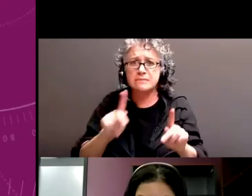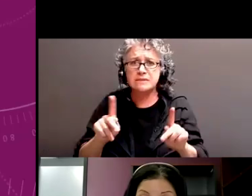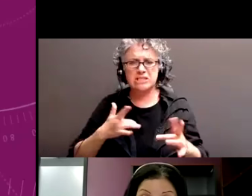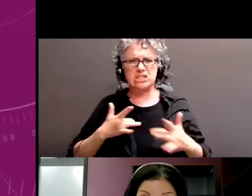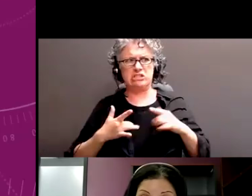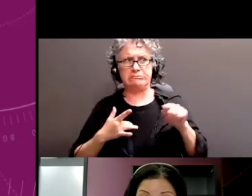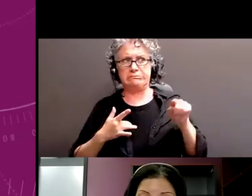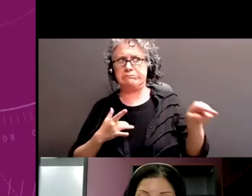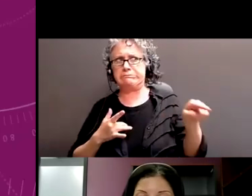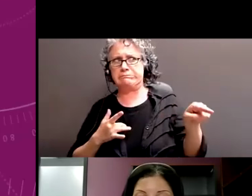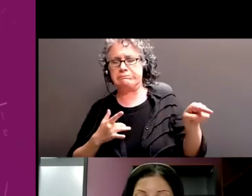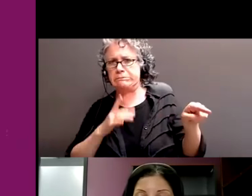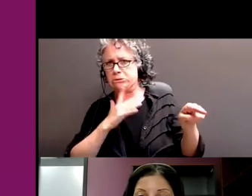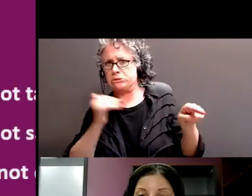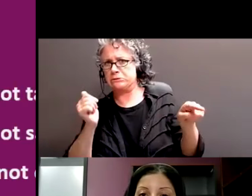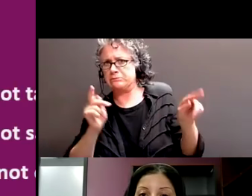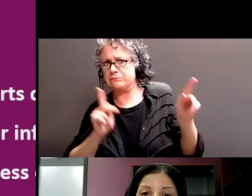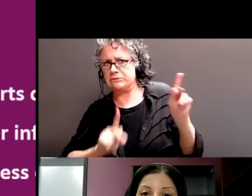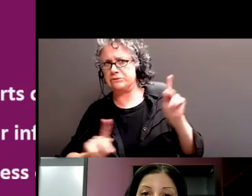adult in the community.